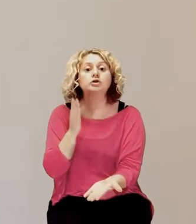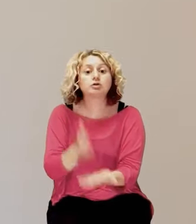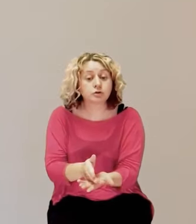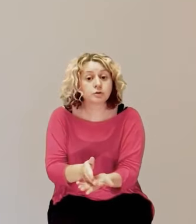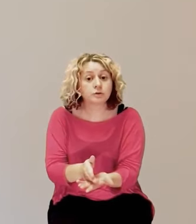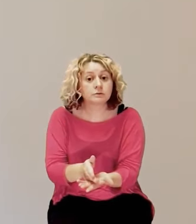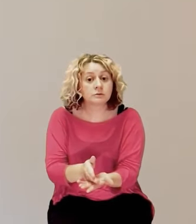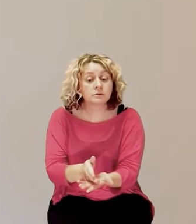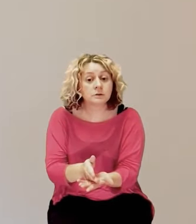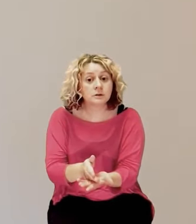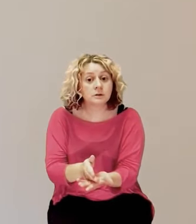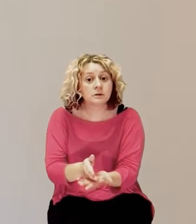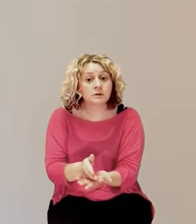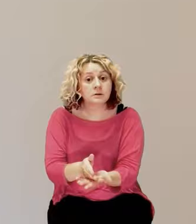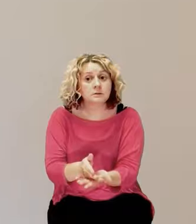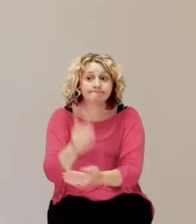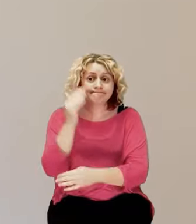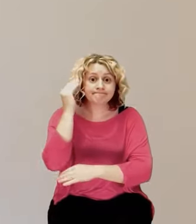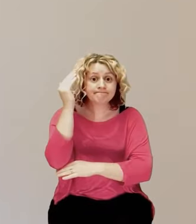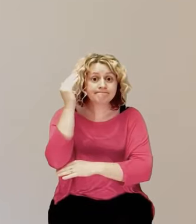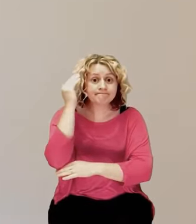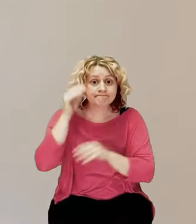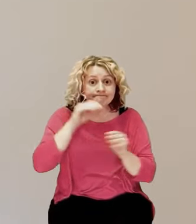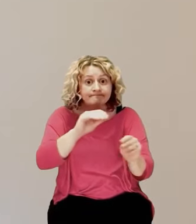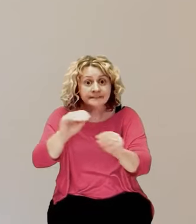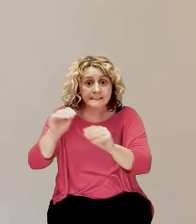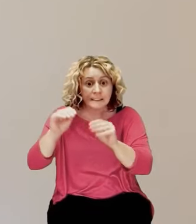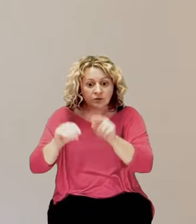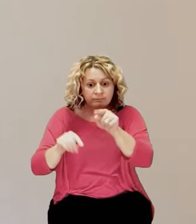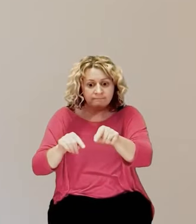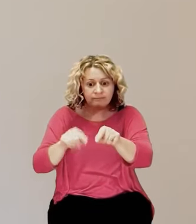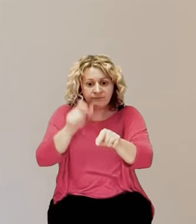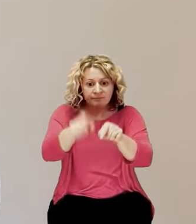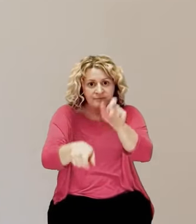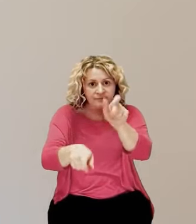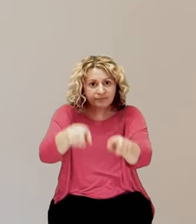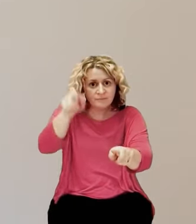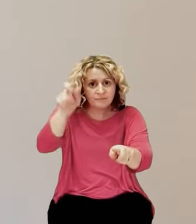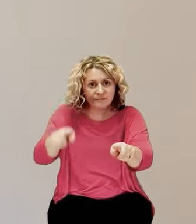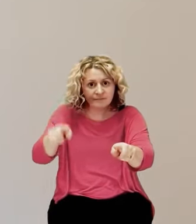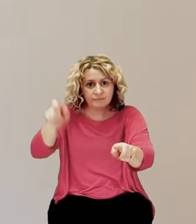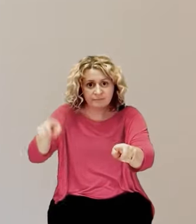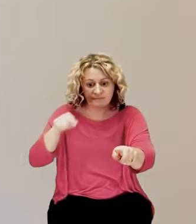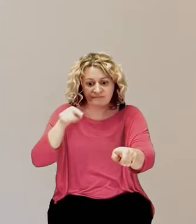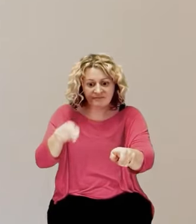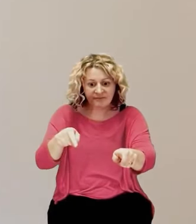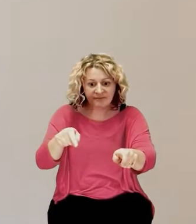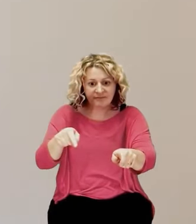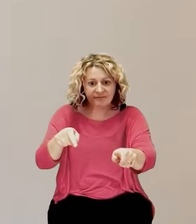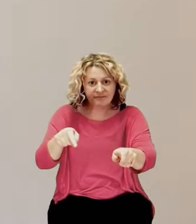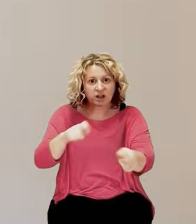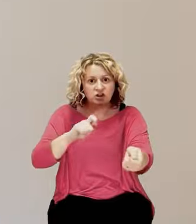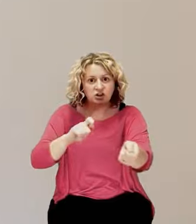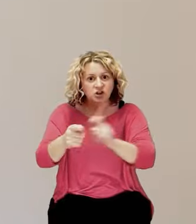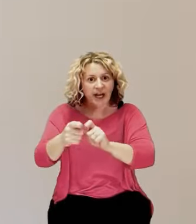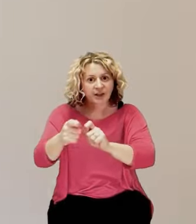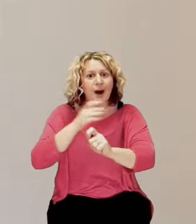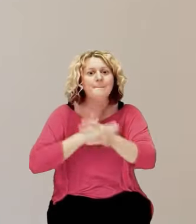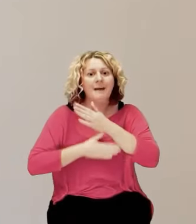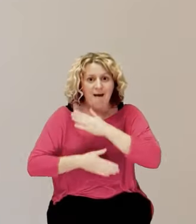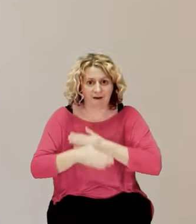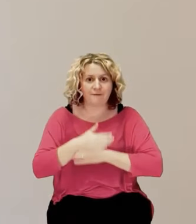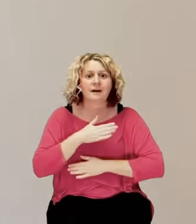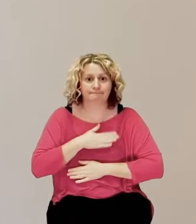properly, what is the appropriate behavior? It should follow. And I'll tell you what it shouldn't be like.